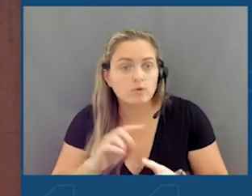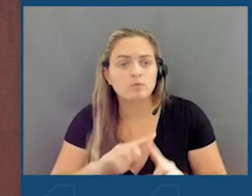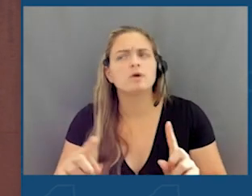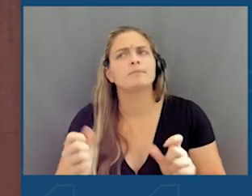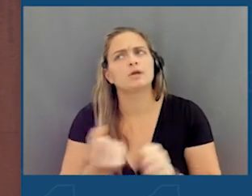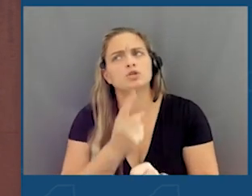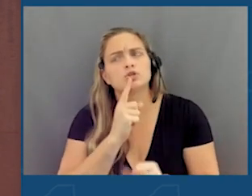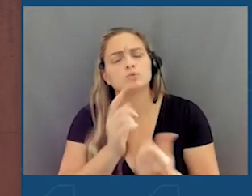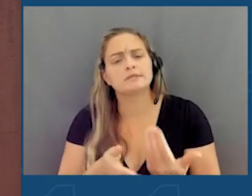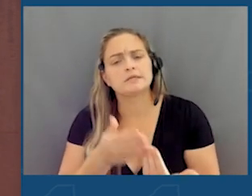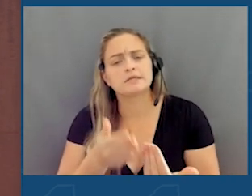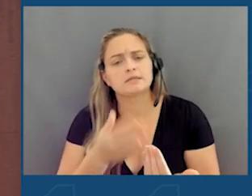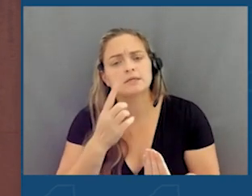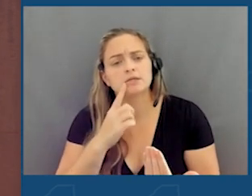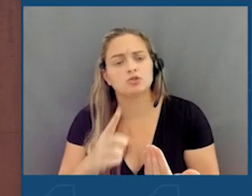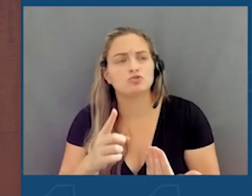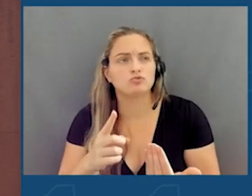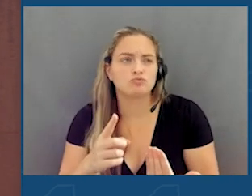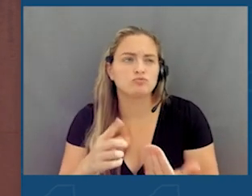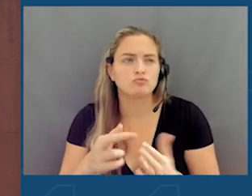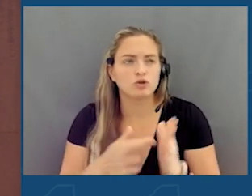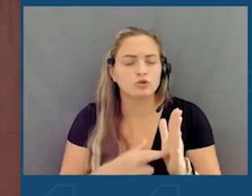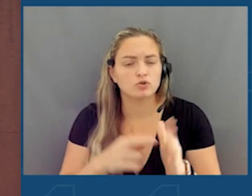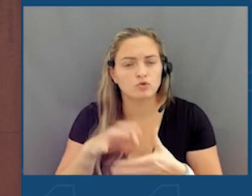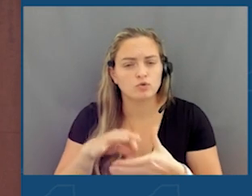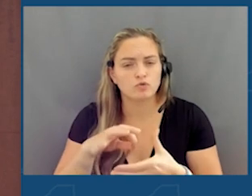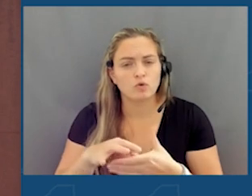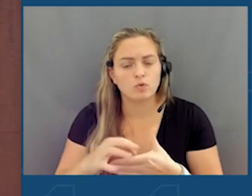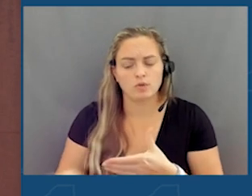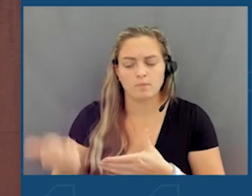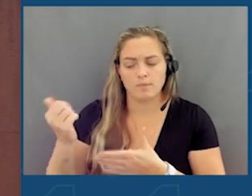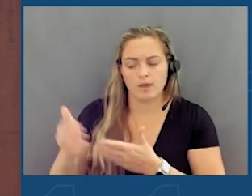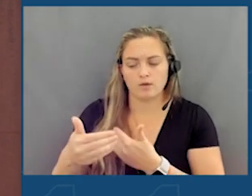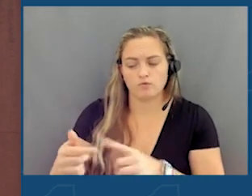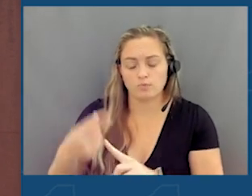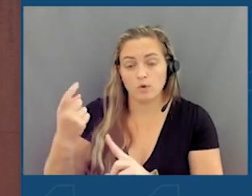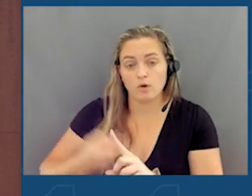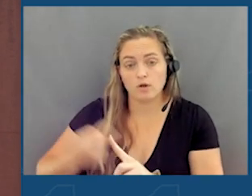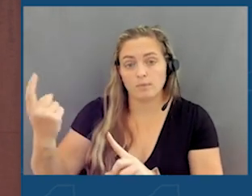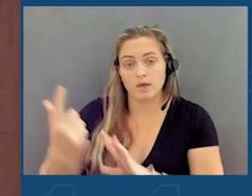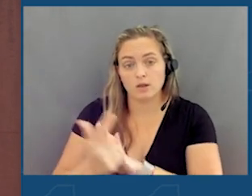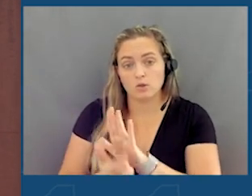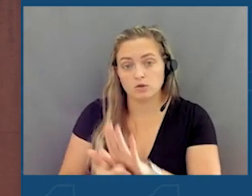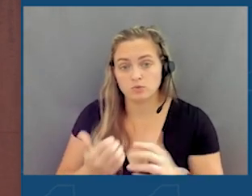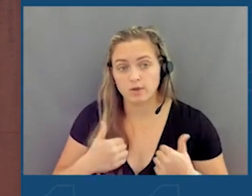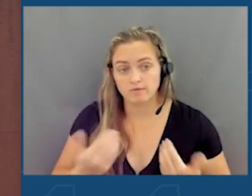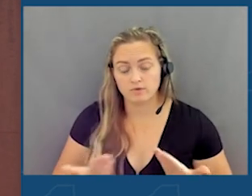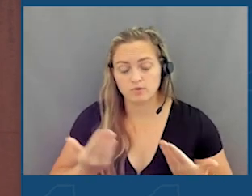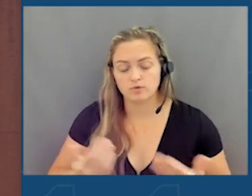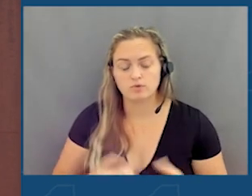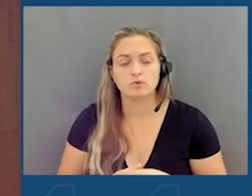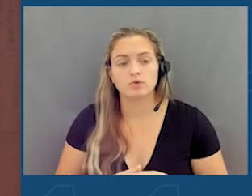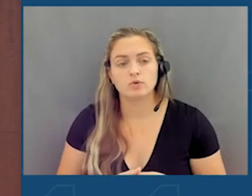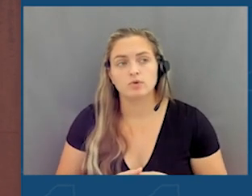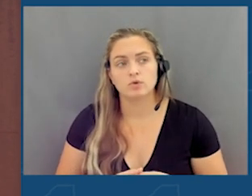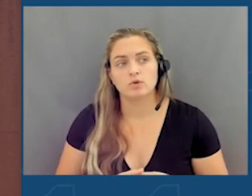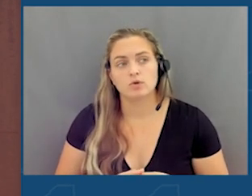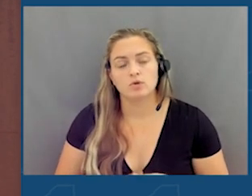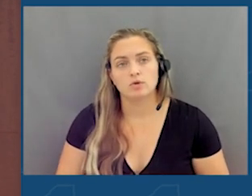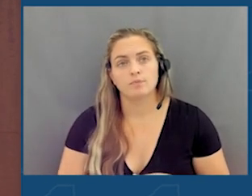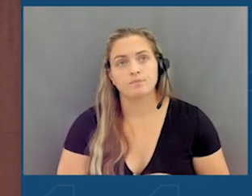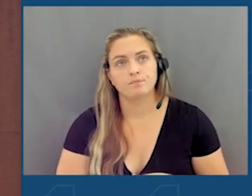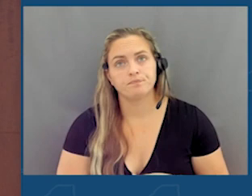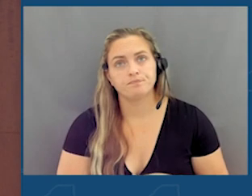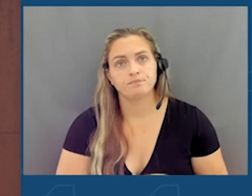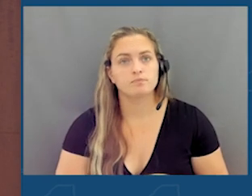for people to register to vote. We were discussing in the back room the automatic voter registration laws that we have here in New York, and